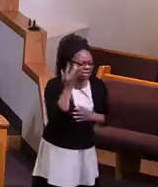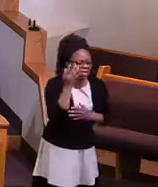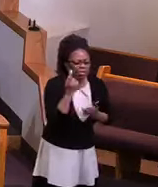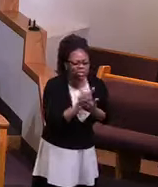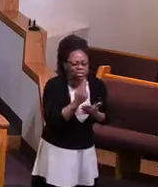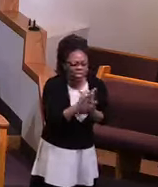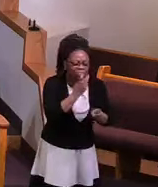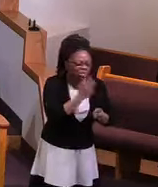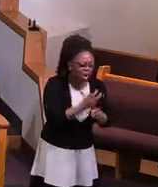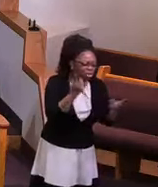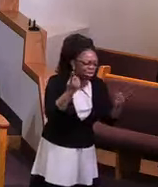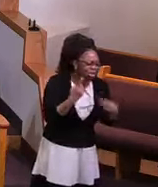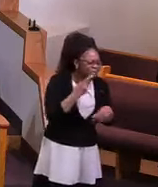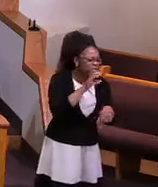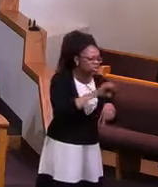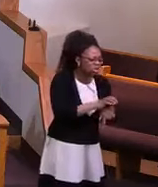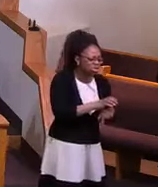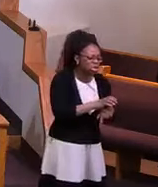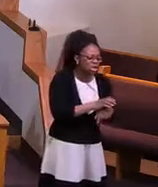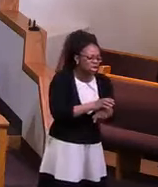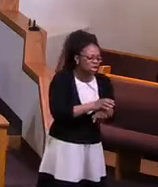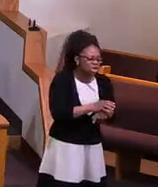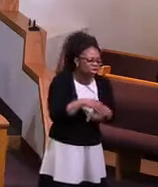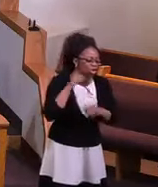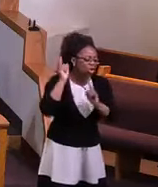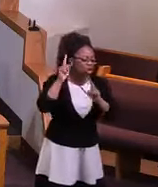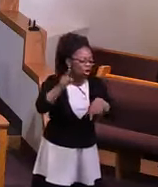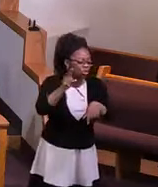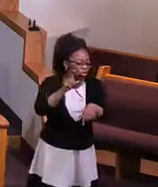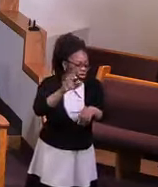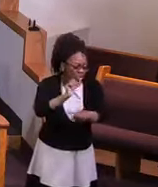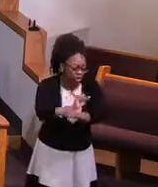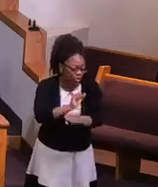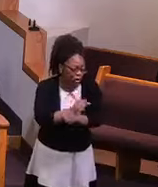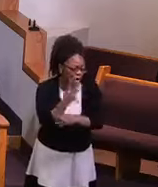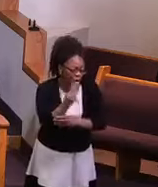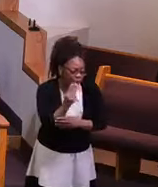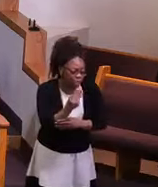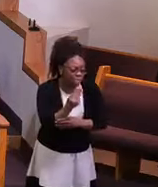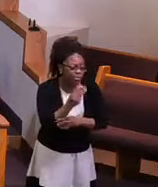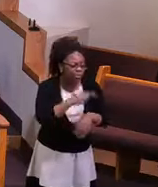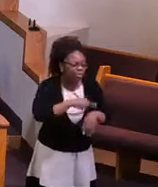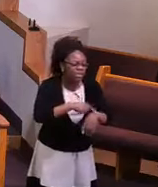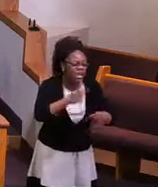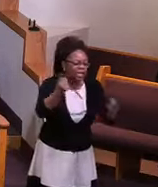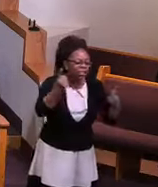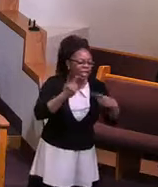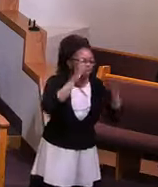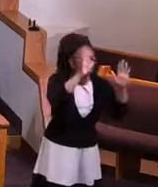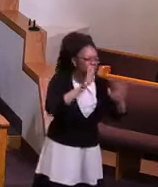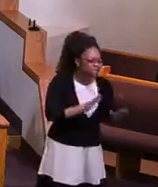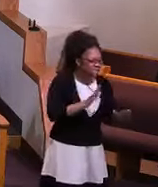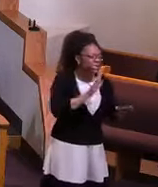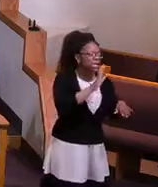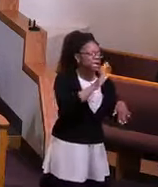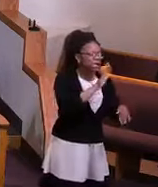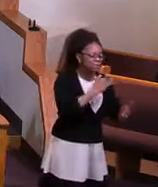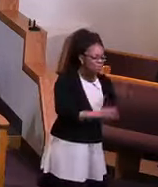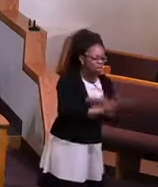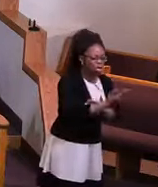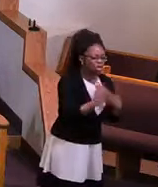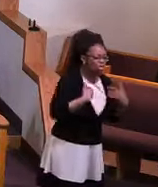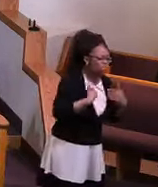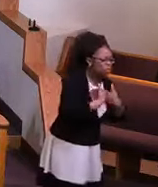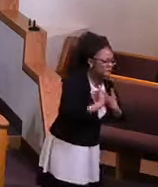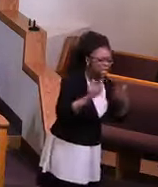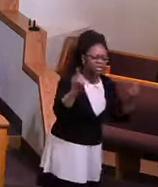You can make the work on Monday, but when it's time to get up on Sunday morning, you're too tired because Satan understands that God has a blessing for